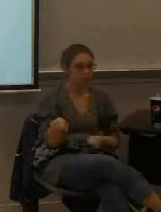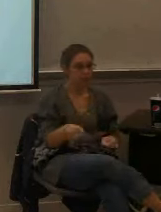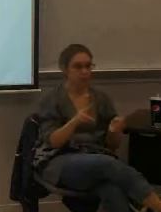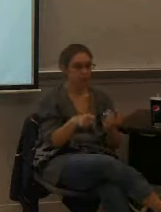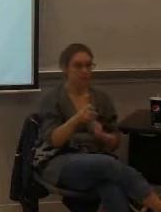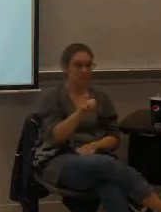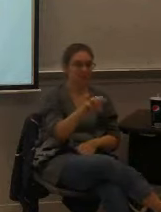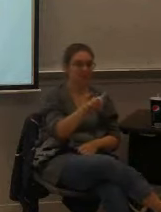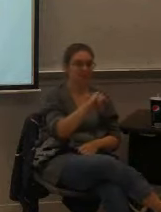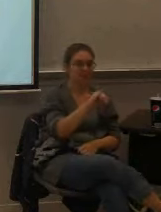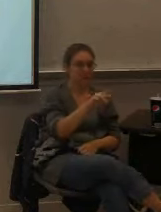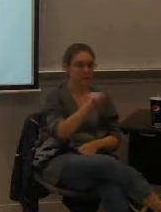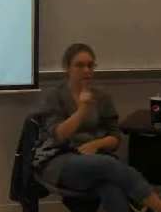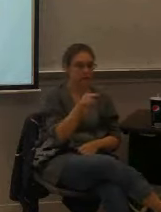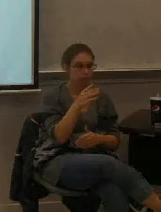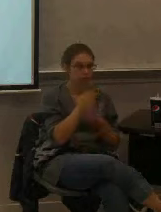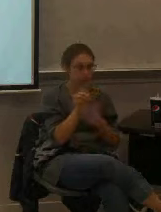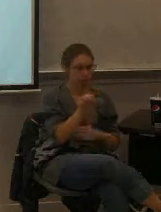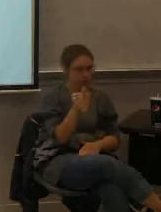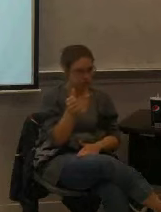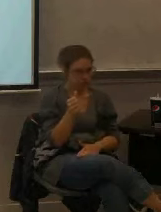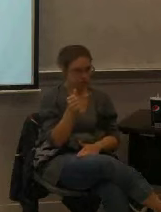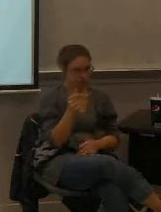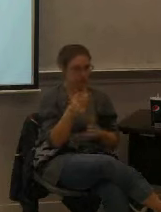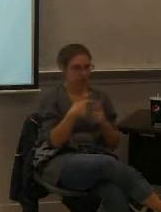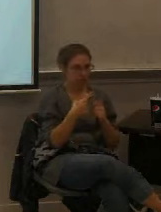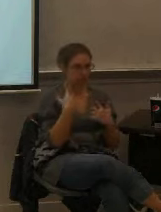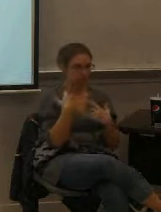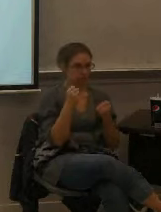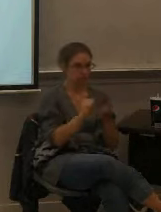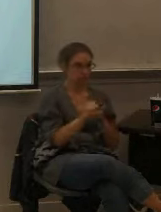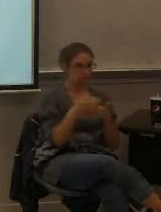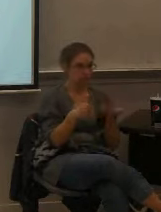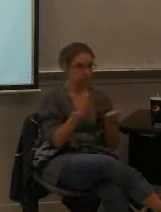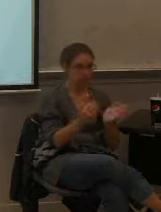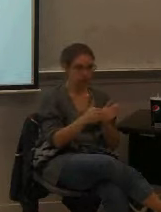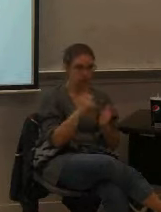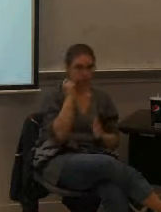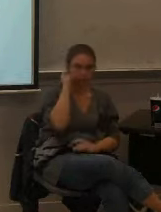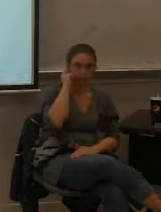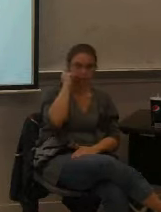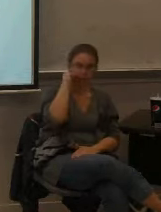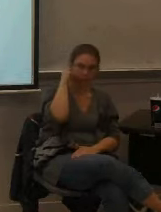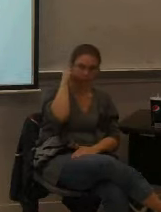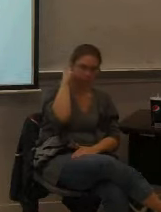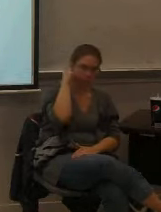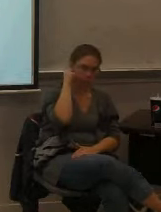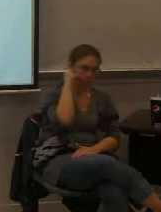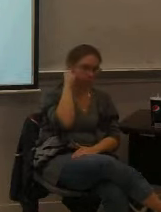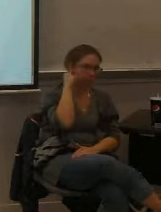up the sediments and take them somewhere else and then rejuvenate that process.